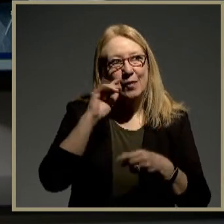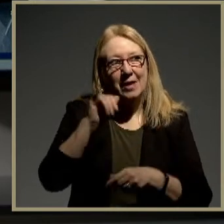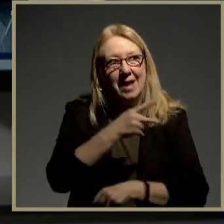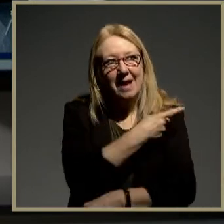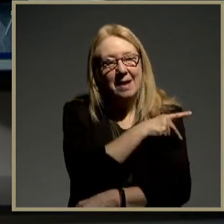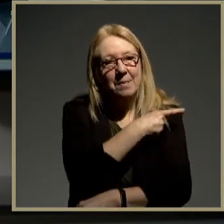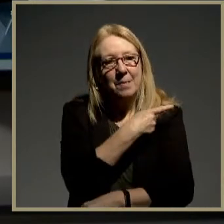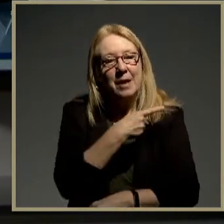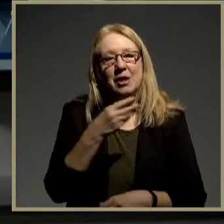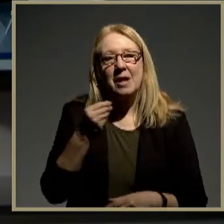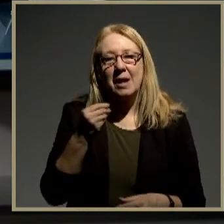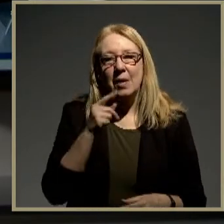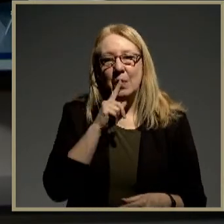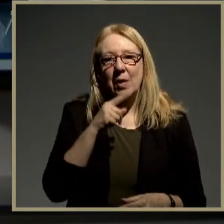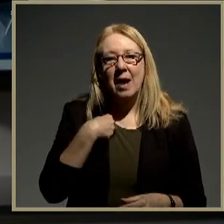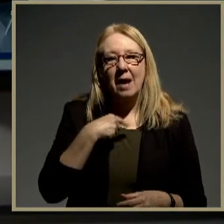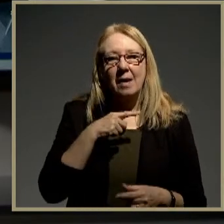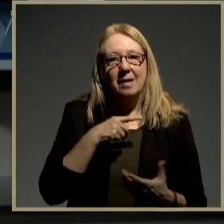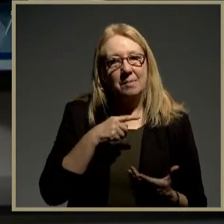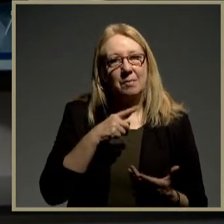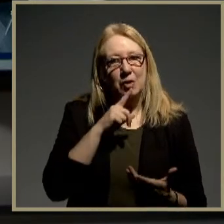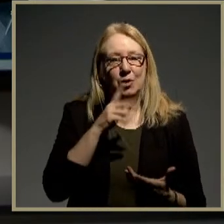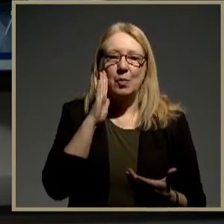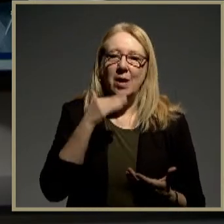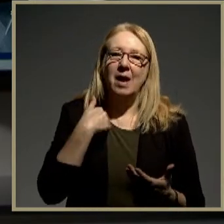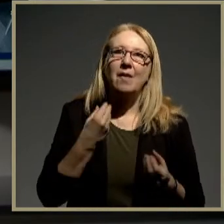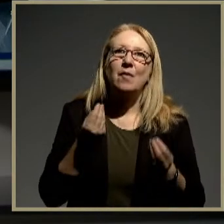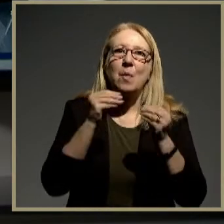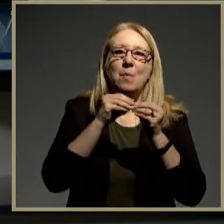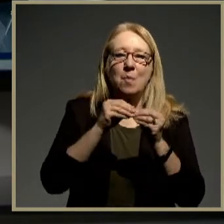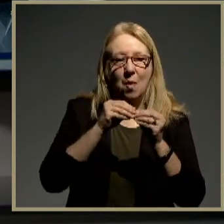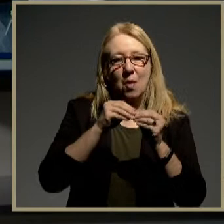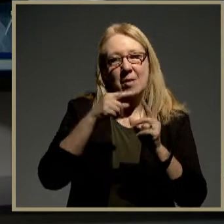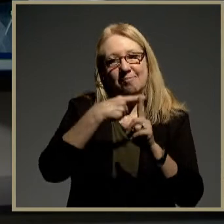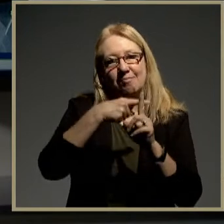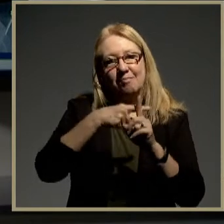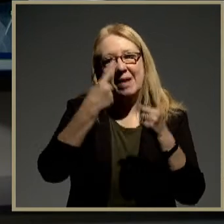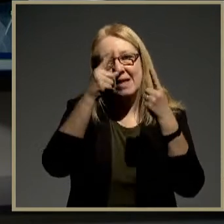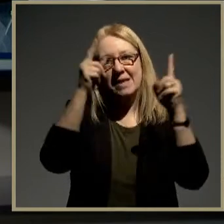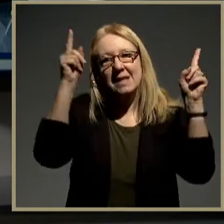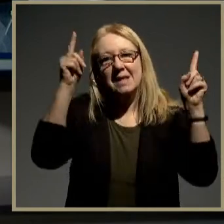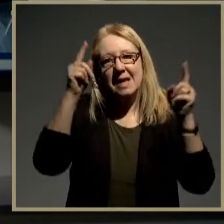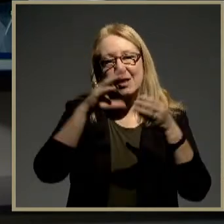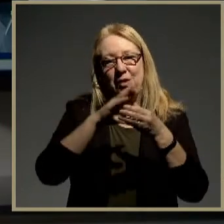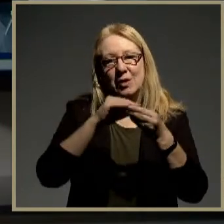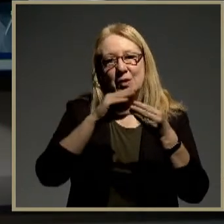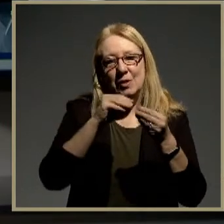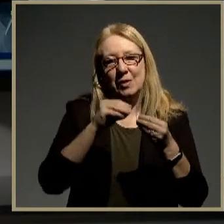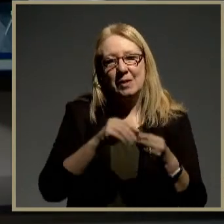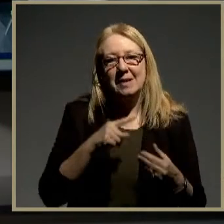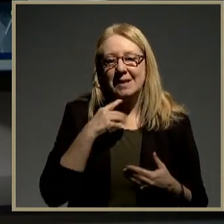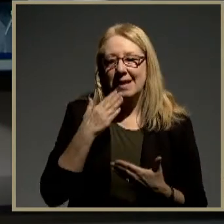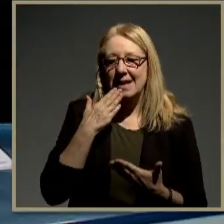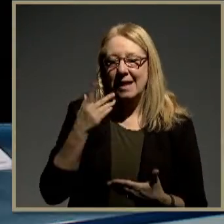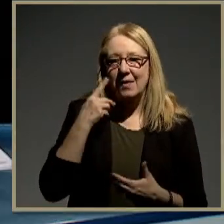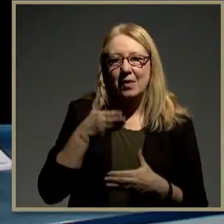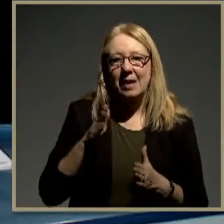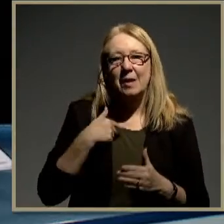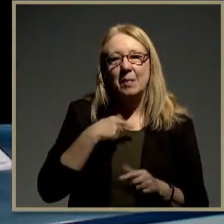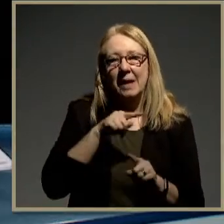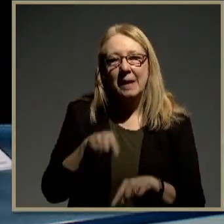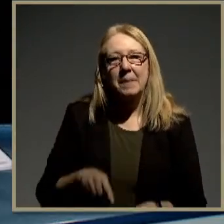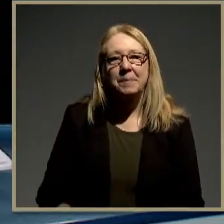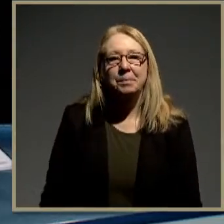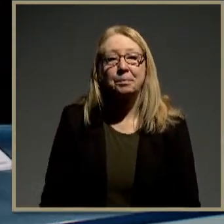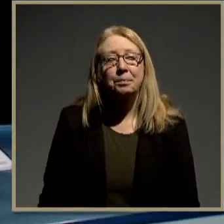And I am sure there will be plenty more success stories like that to follow. Thank you so much for having me. You bet.